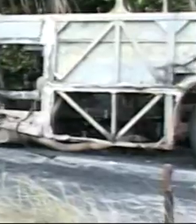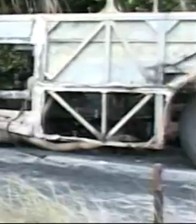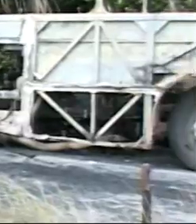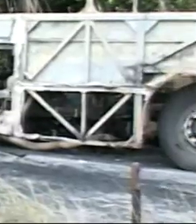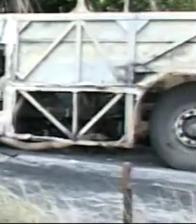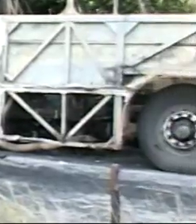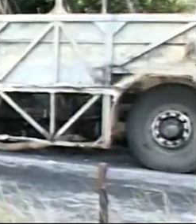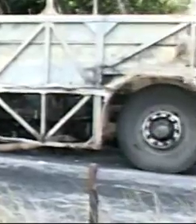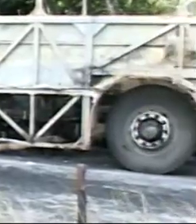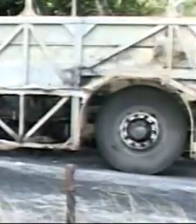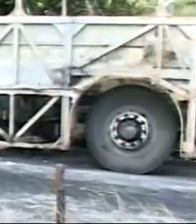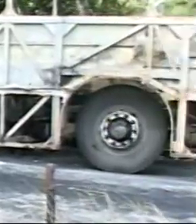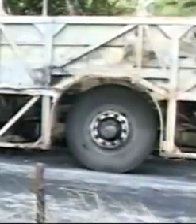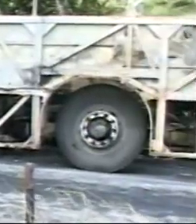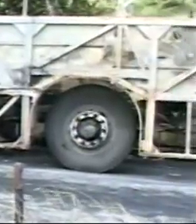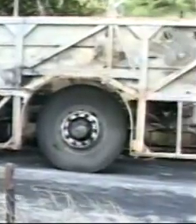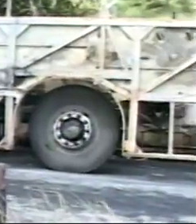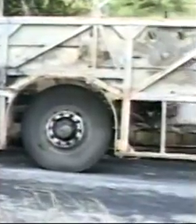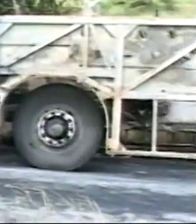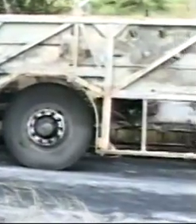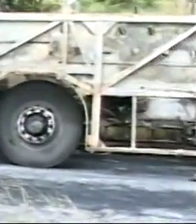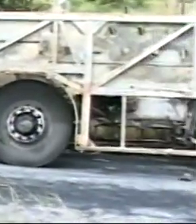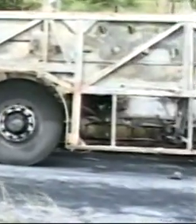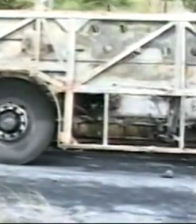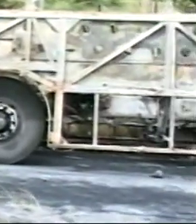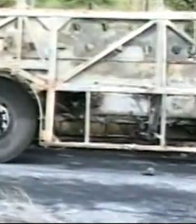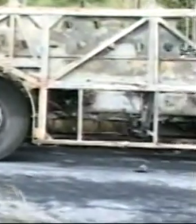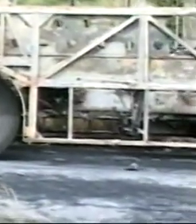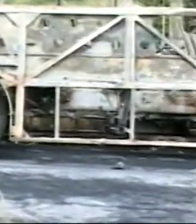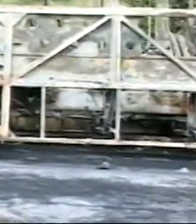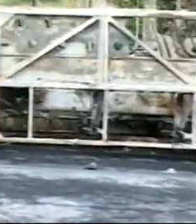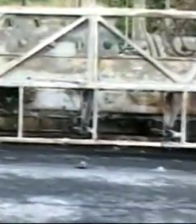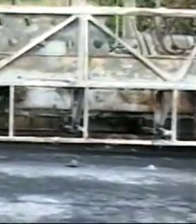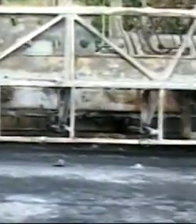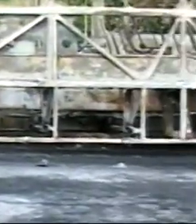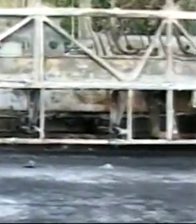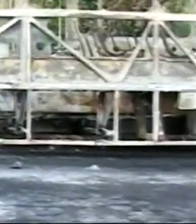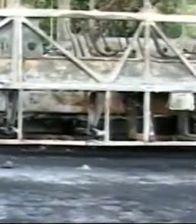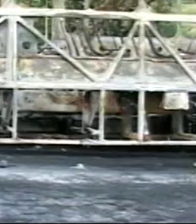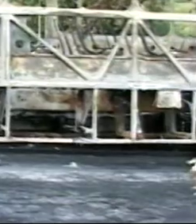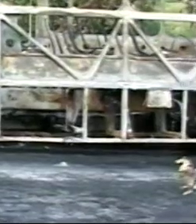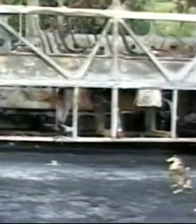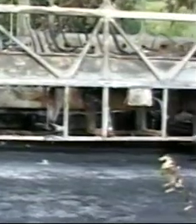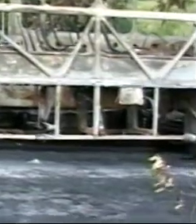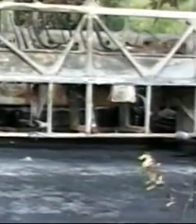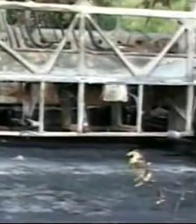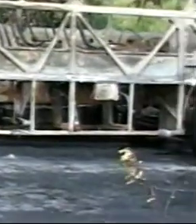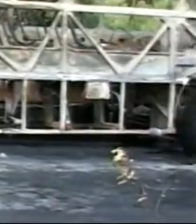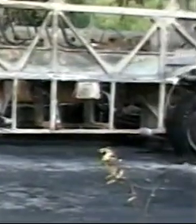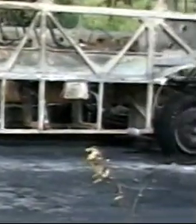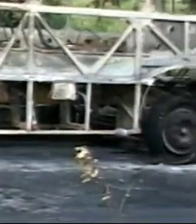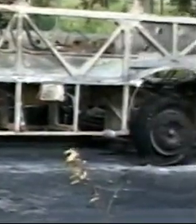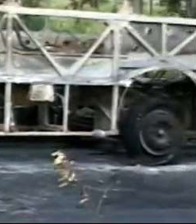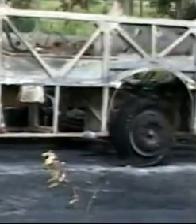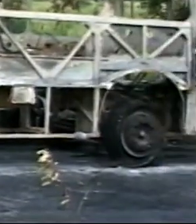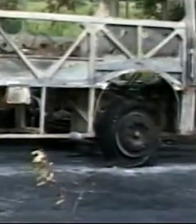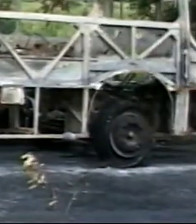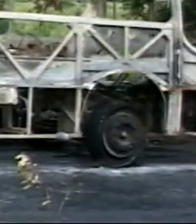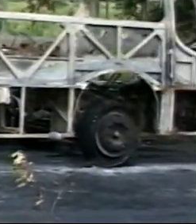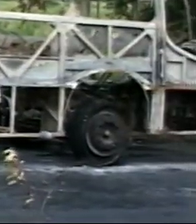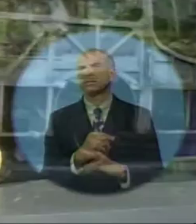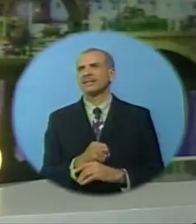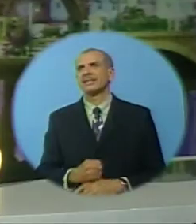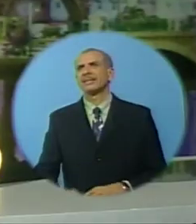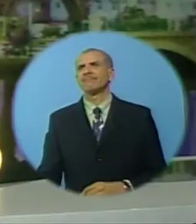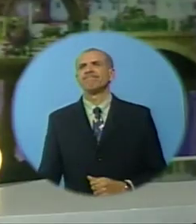Linda Holder, says the bus was headed to St. Andrew's Church when the fire started. Luckily, no passengers were on board at the time.